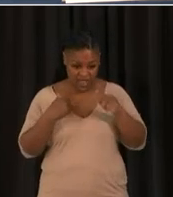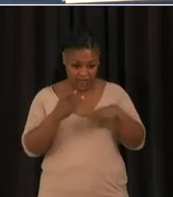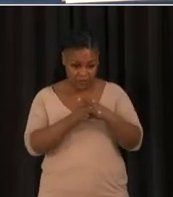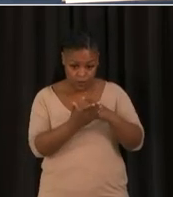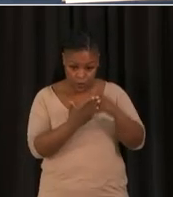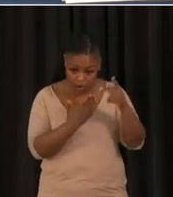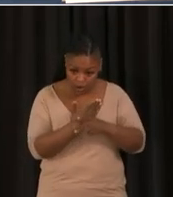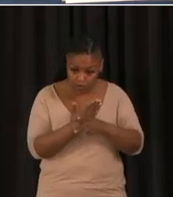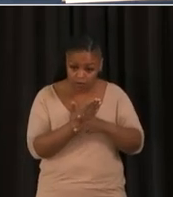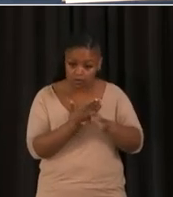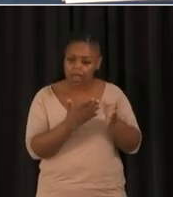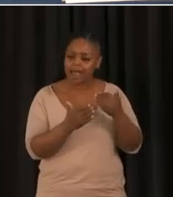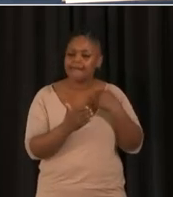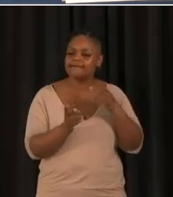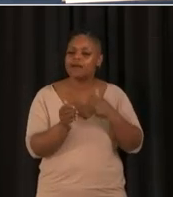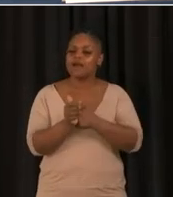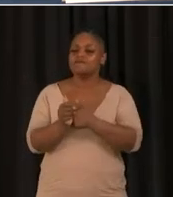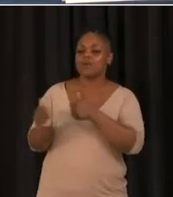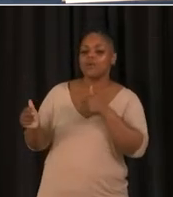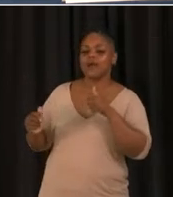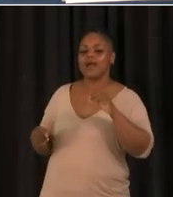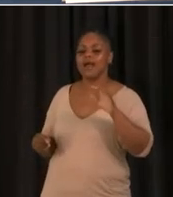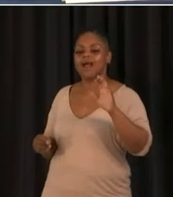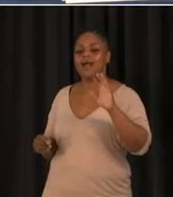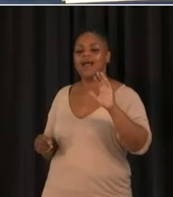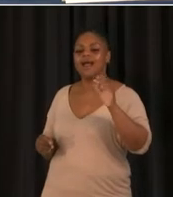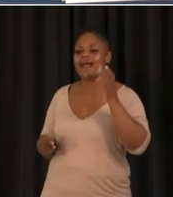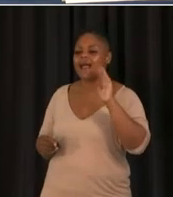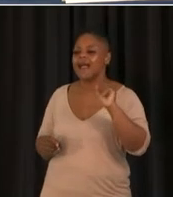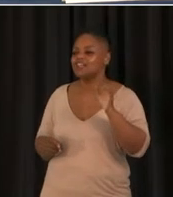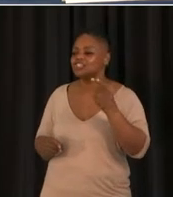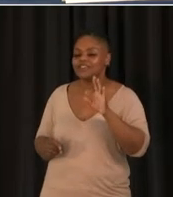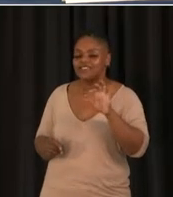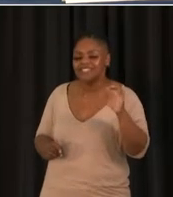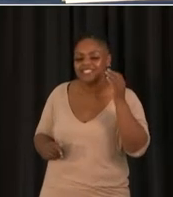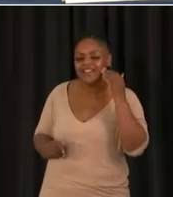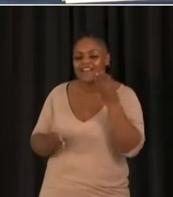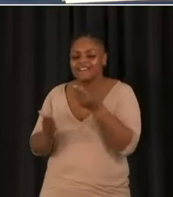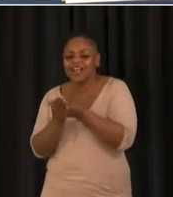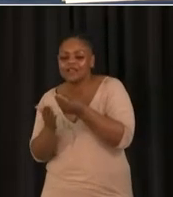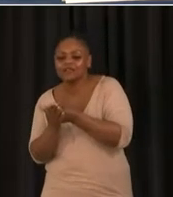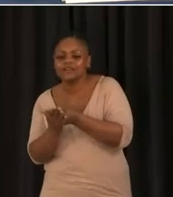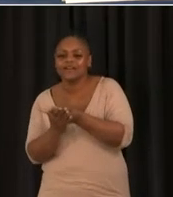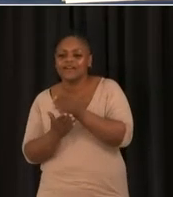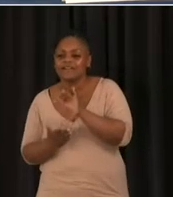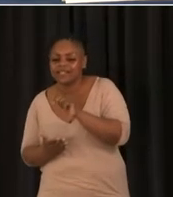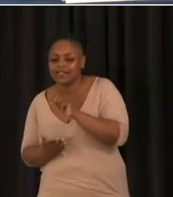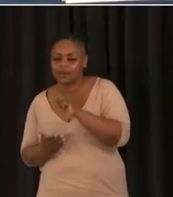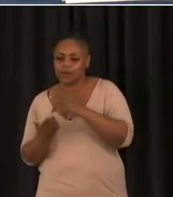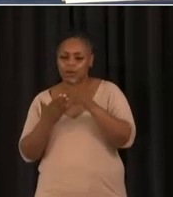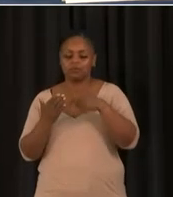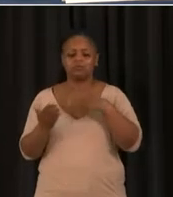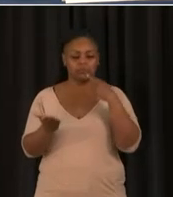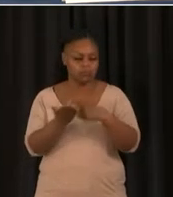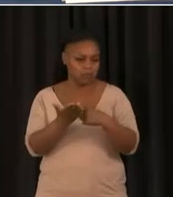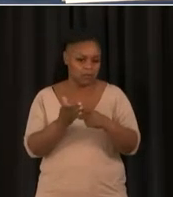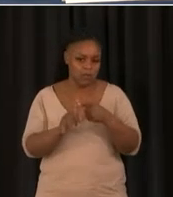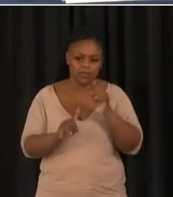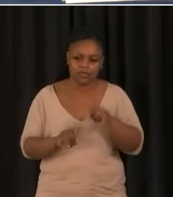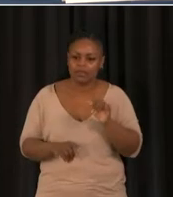www.disb.dc.gov. In addition, the department is hosting a series of different events throughout the month of February